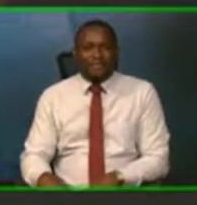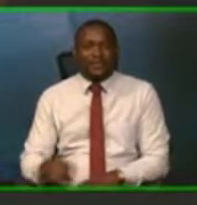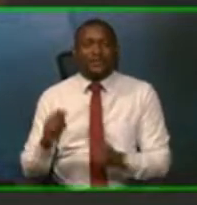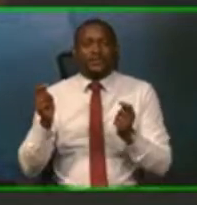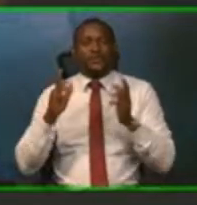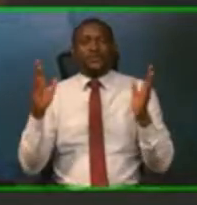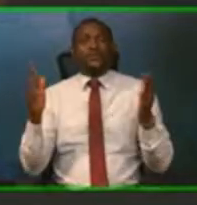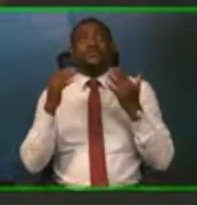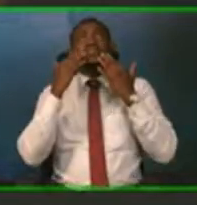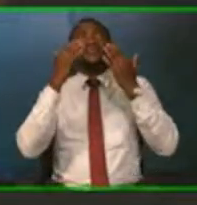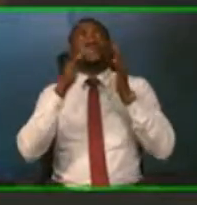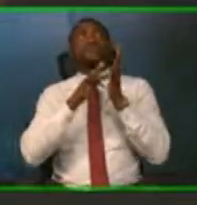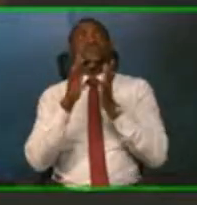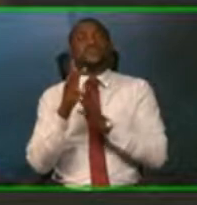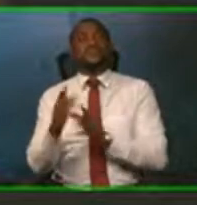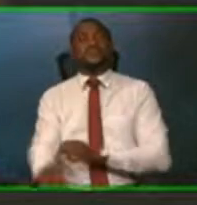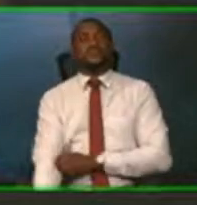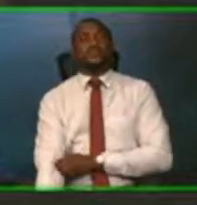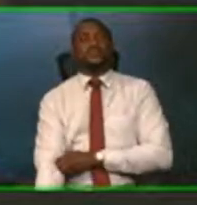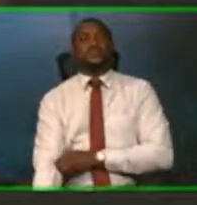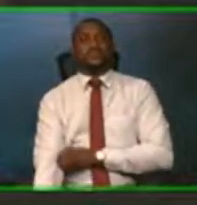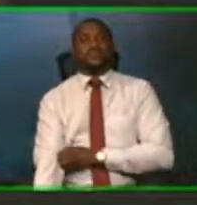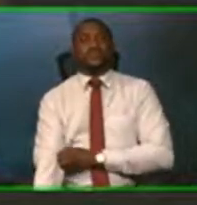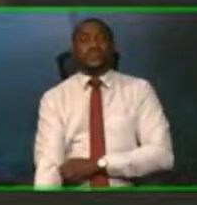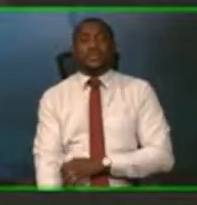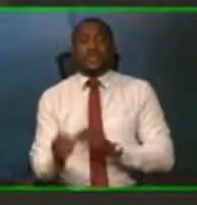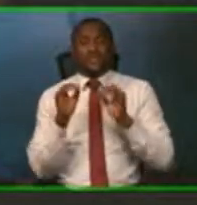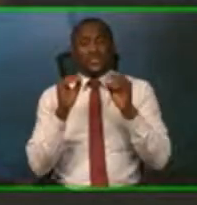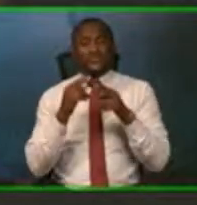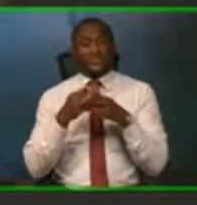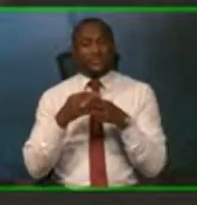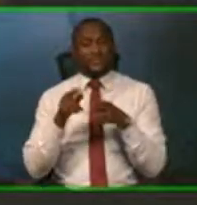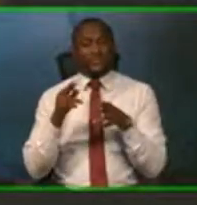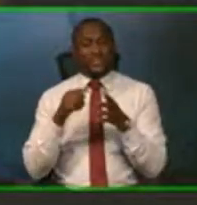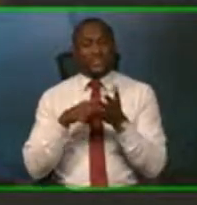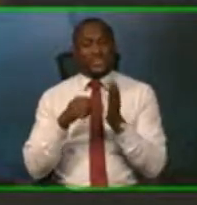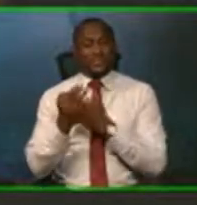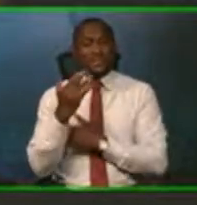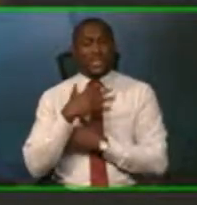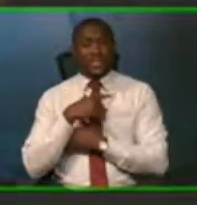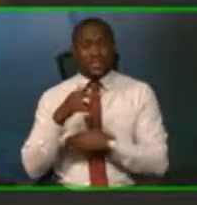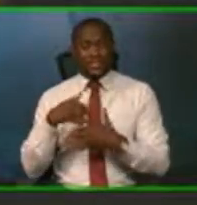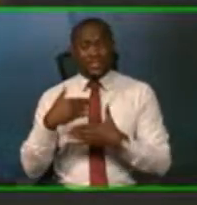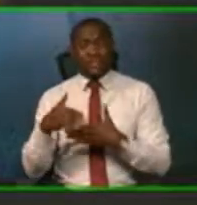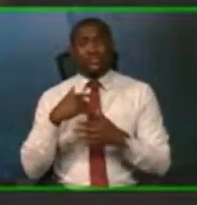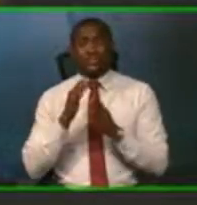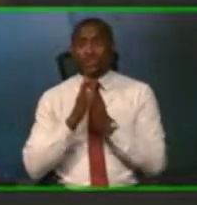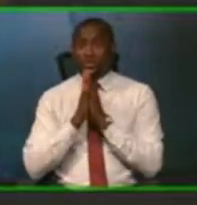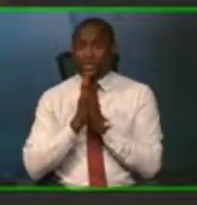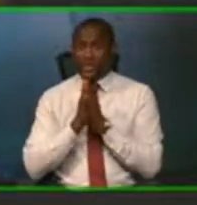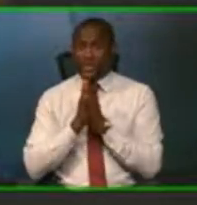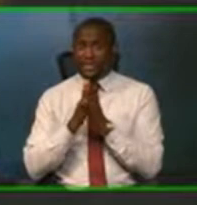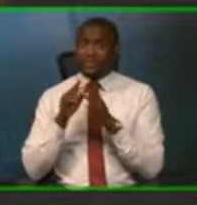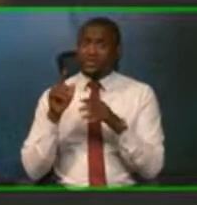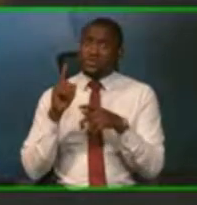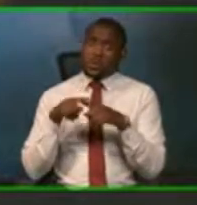Thank you, Jesus. I'm teaching very briefly this morning, and then we'll pray in addition to that which you have